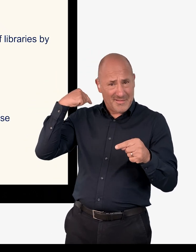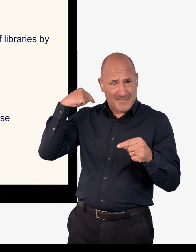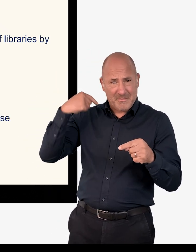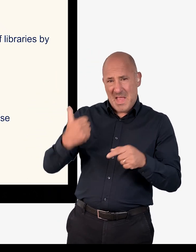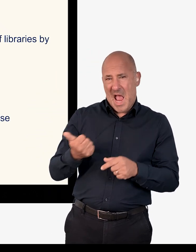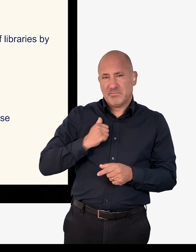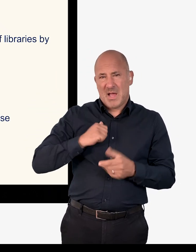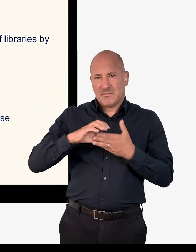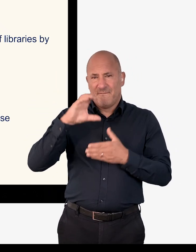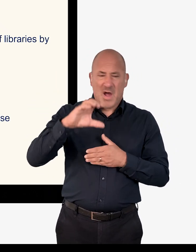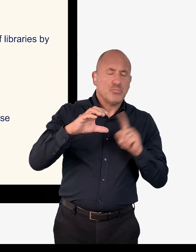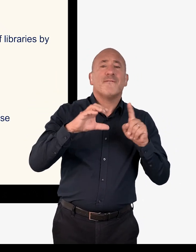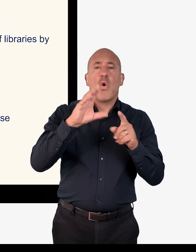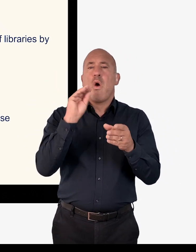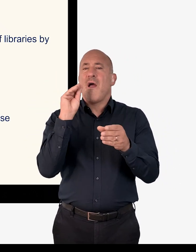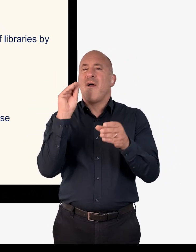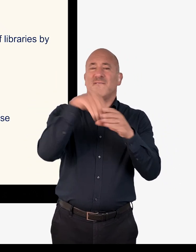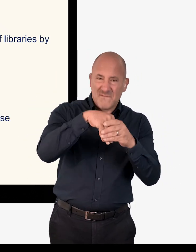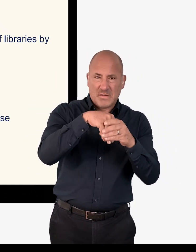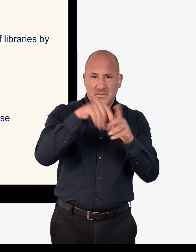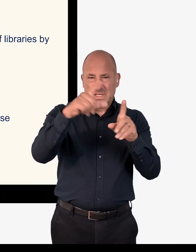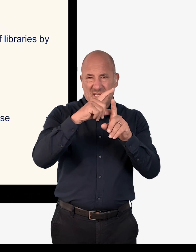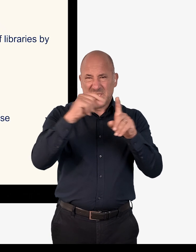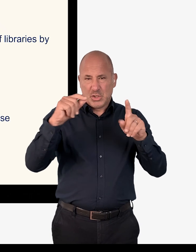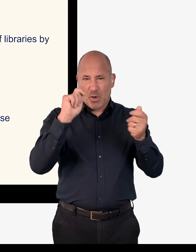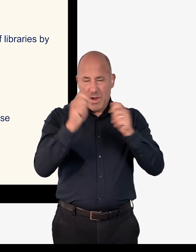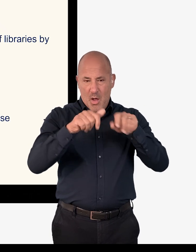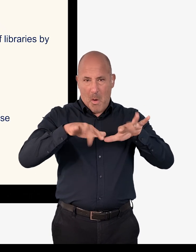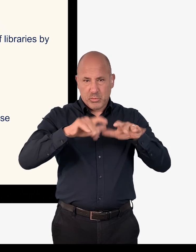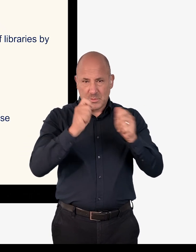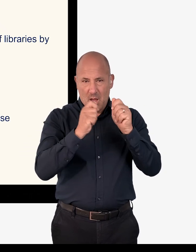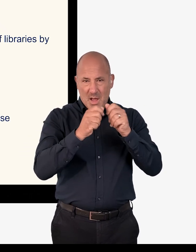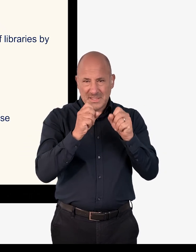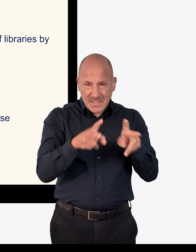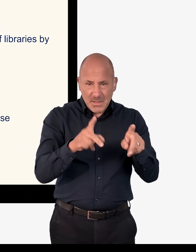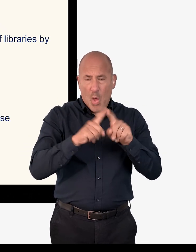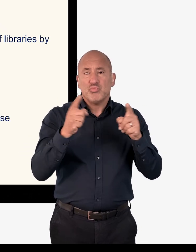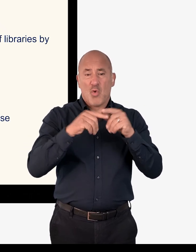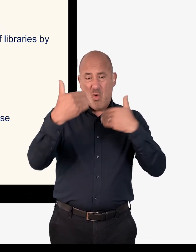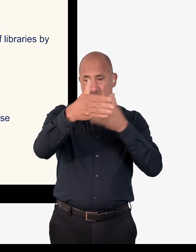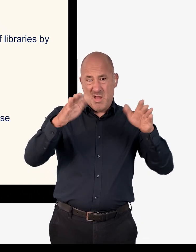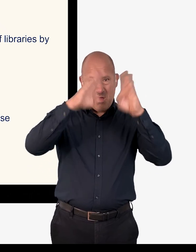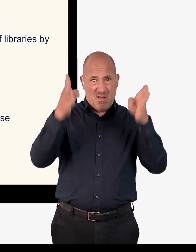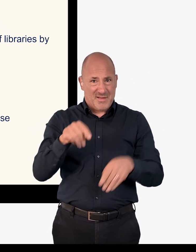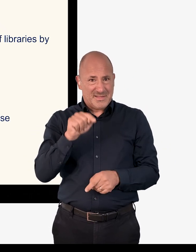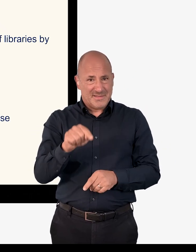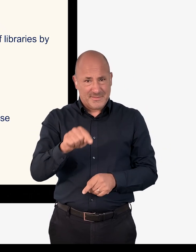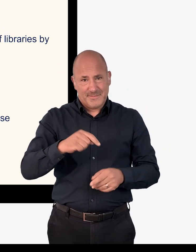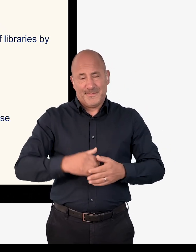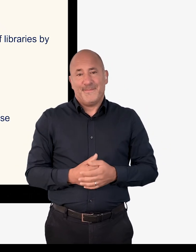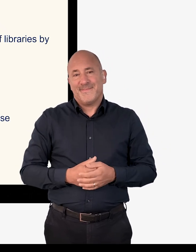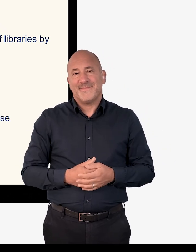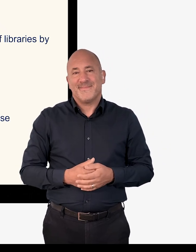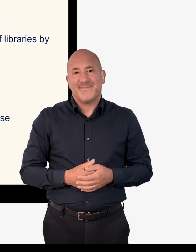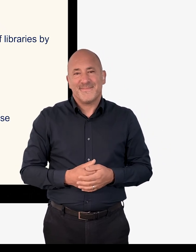of LIF, it is anticipated that the fund will be investing in investment in digital infrastructure and in